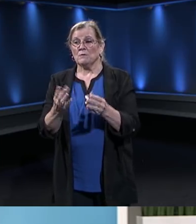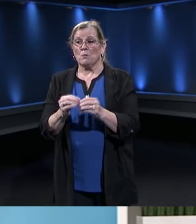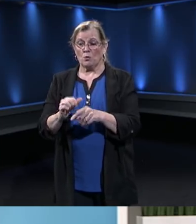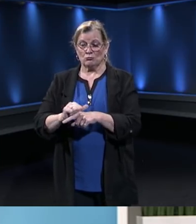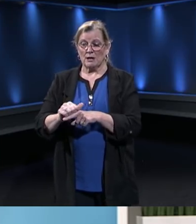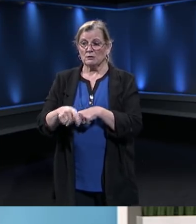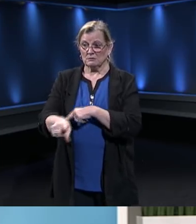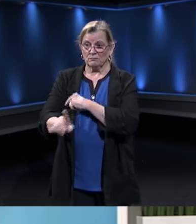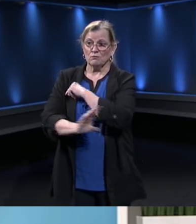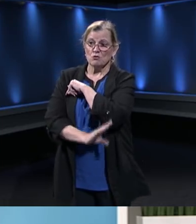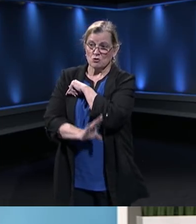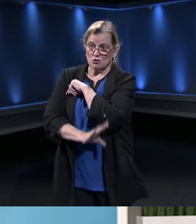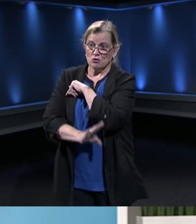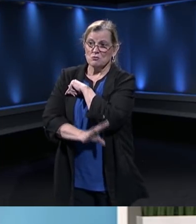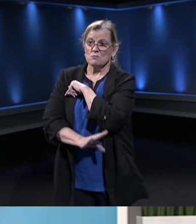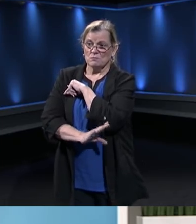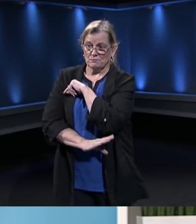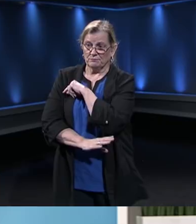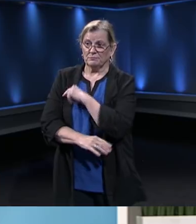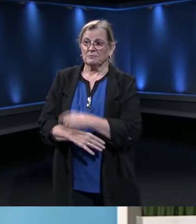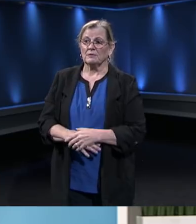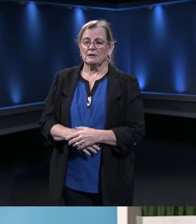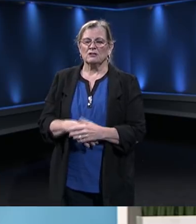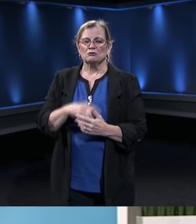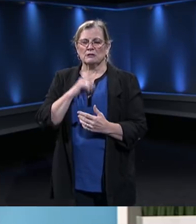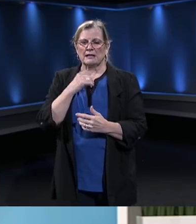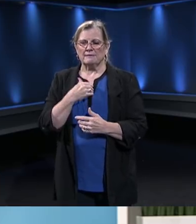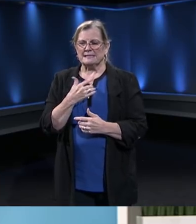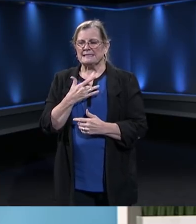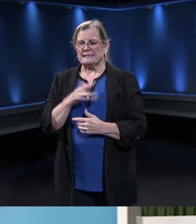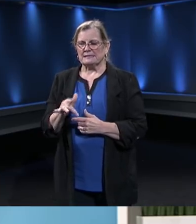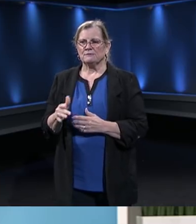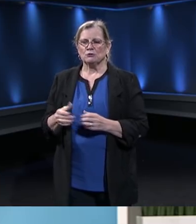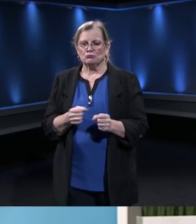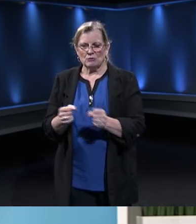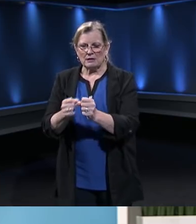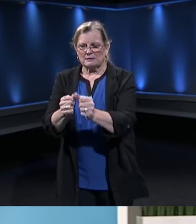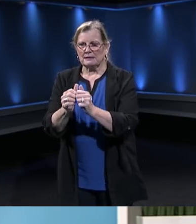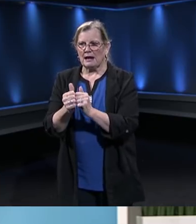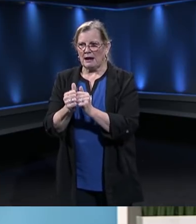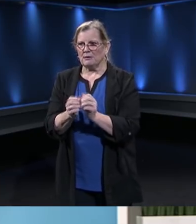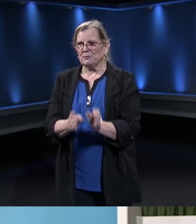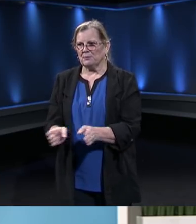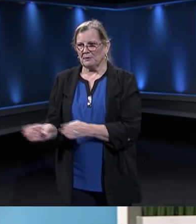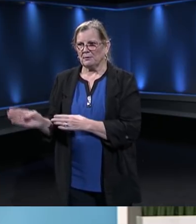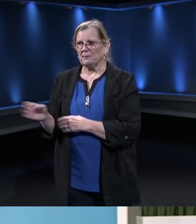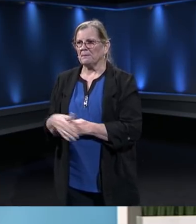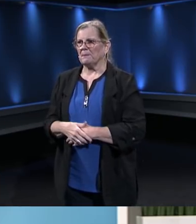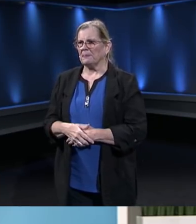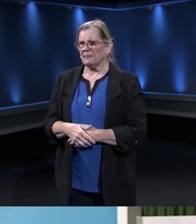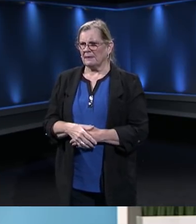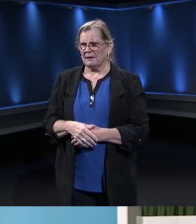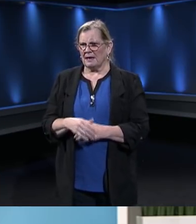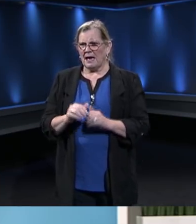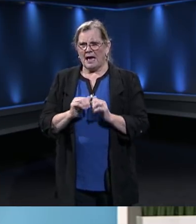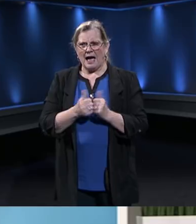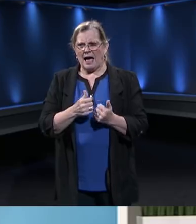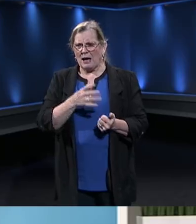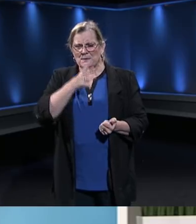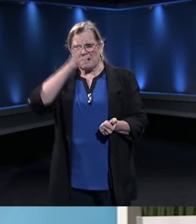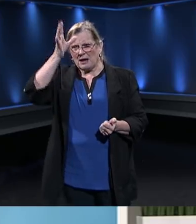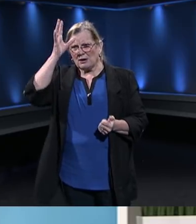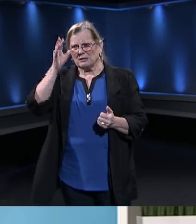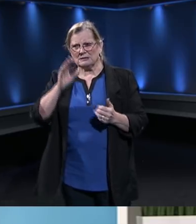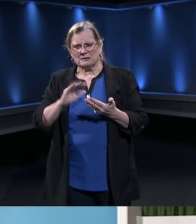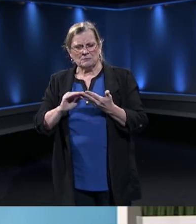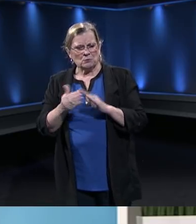strategies into the classroom. The other piece that's important that we do sort of more facing parents and the community is through